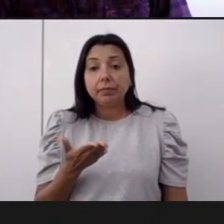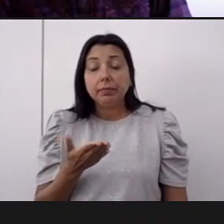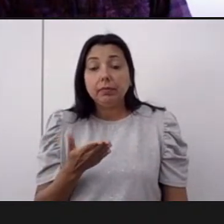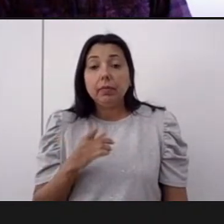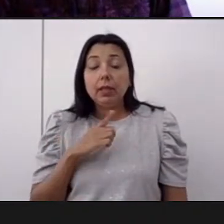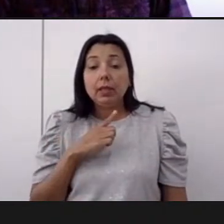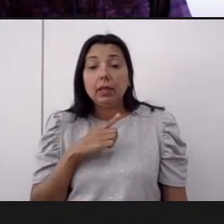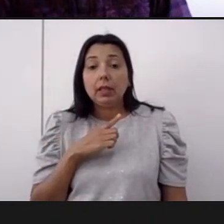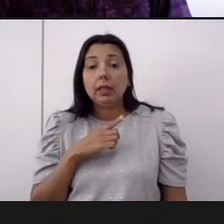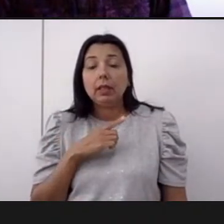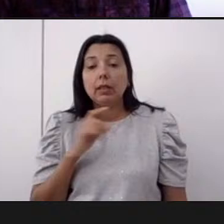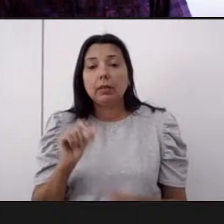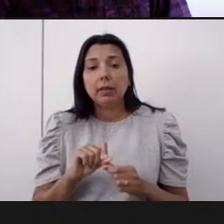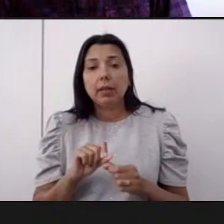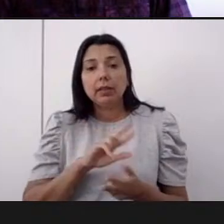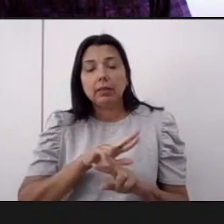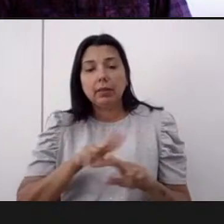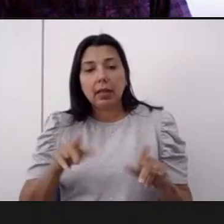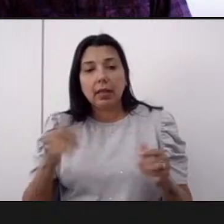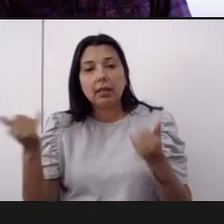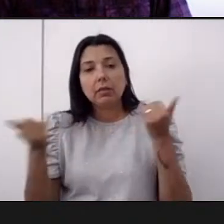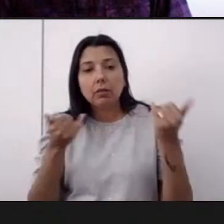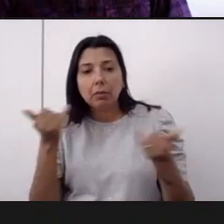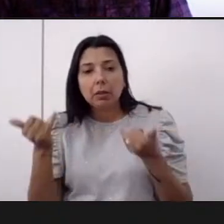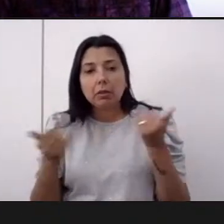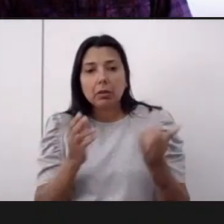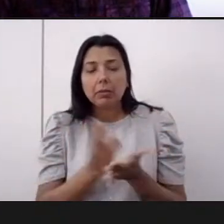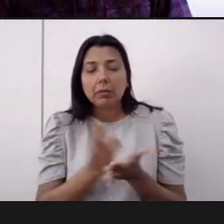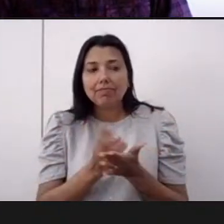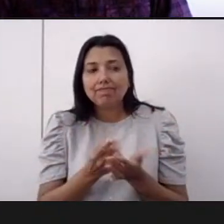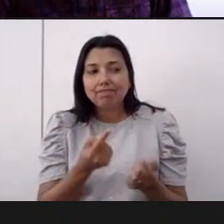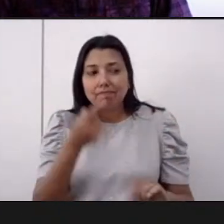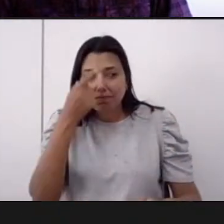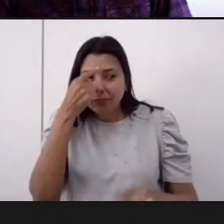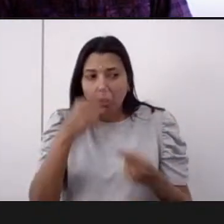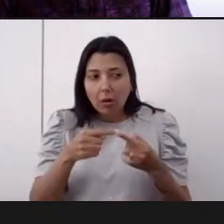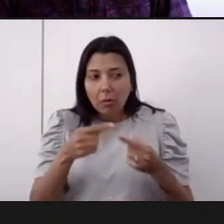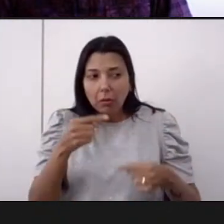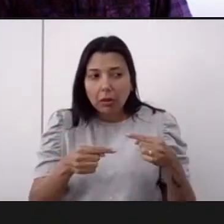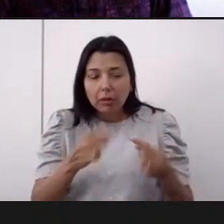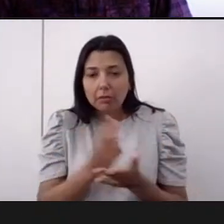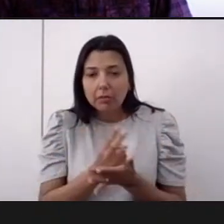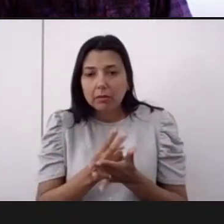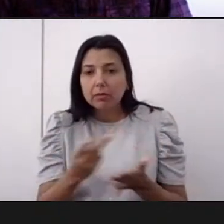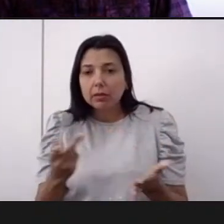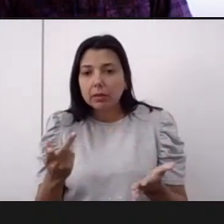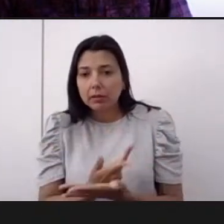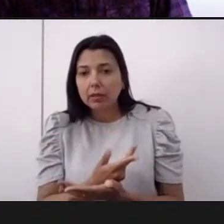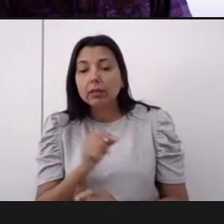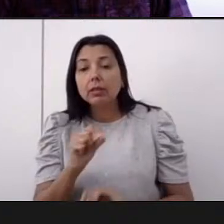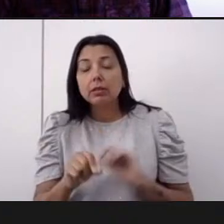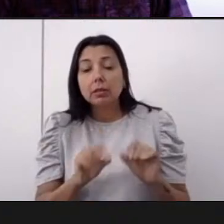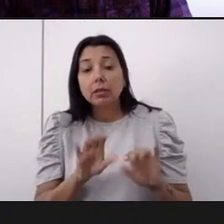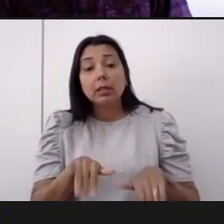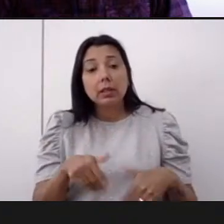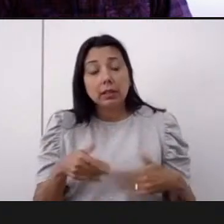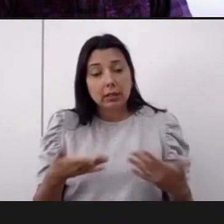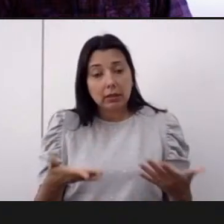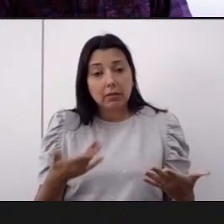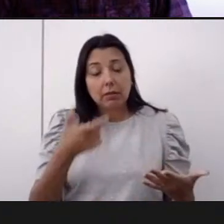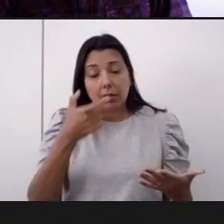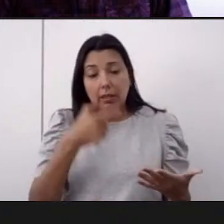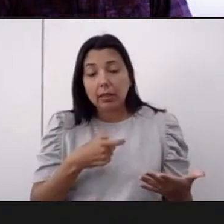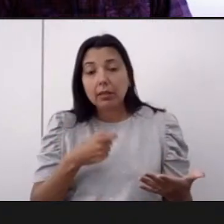which distort the public debate. And this is the story of public policies. I mean, so I have no real